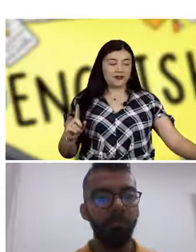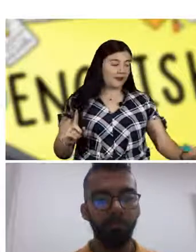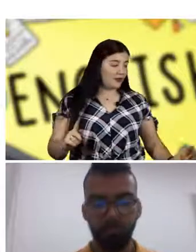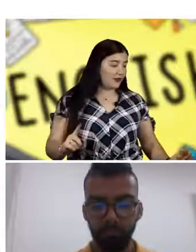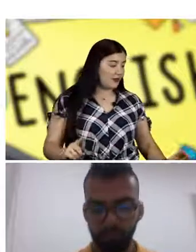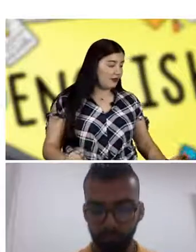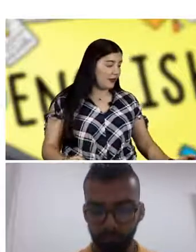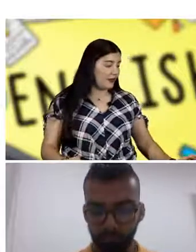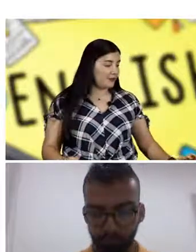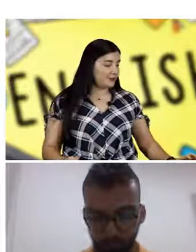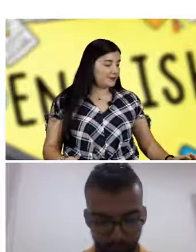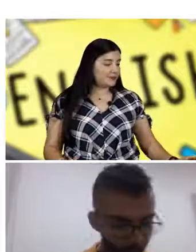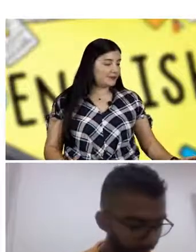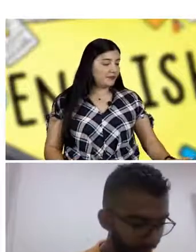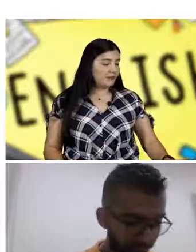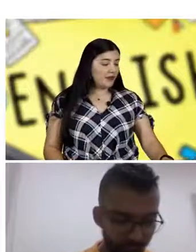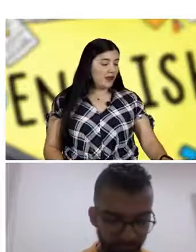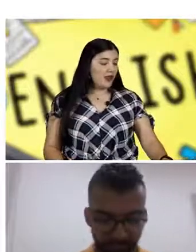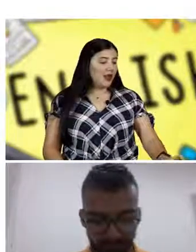answer. It's a finger. Very good.